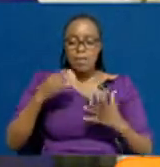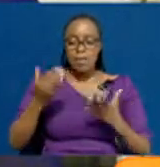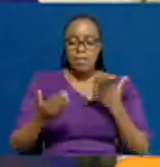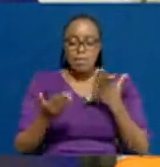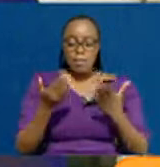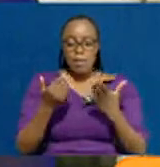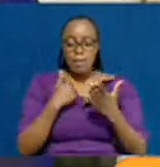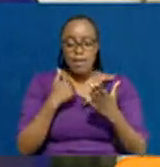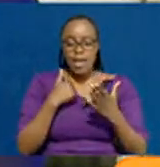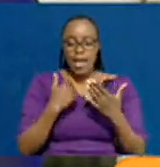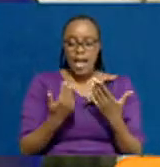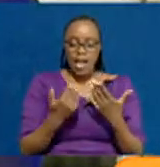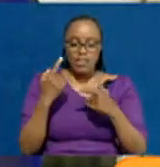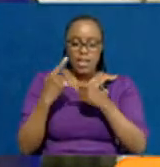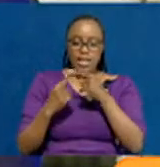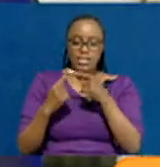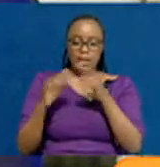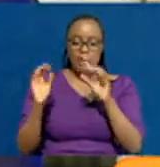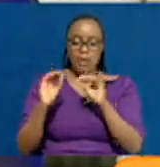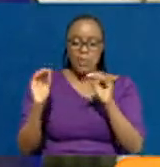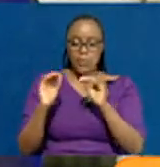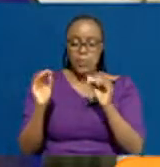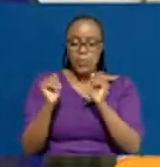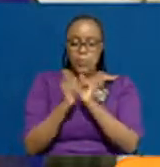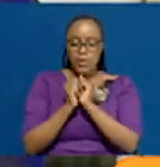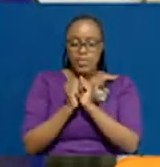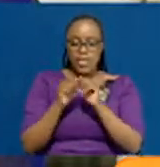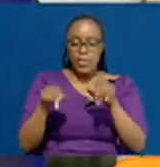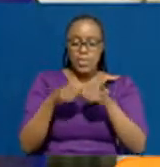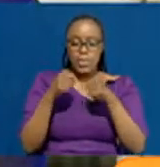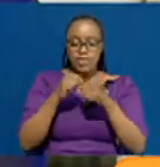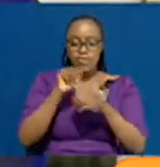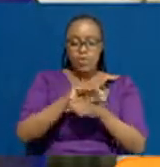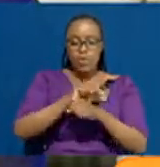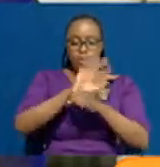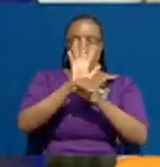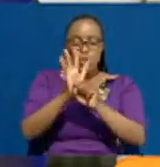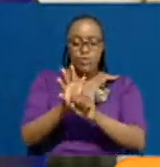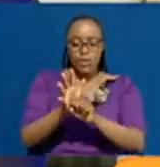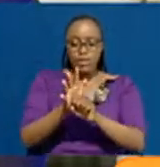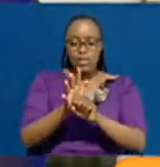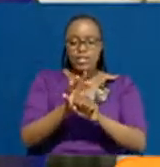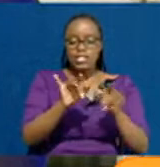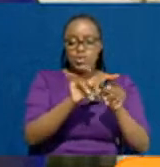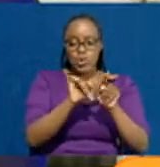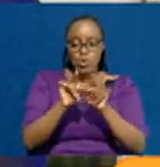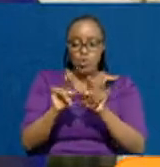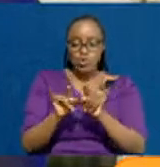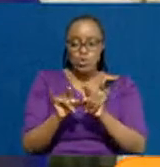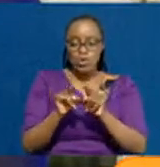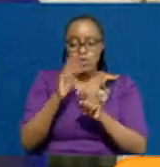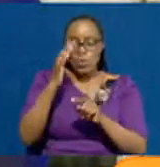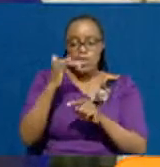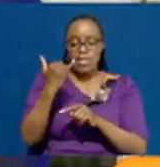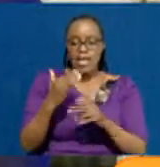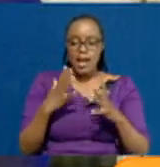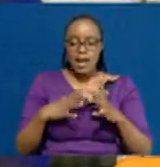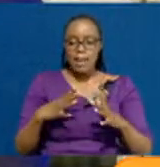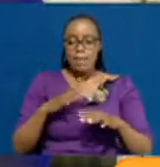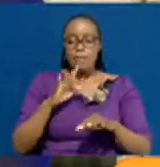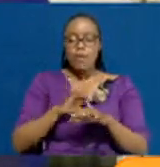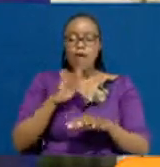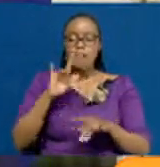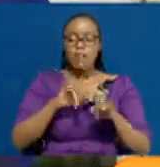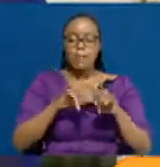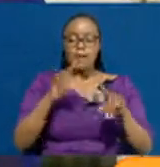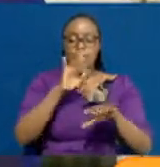have face-to-face experience with the damage of COVID-19. And also because the younger people were affected, but they